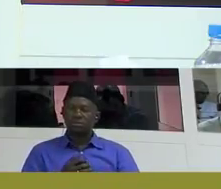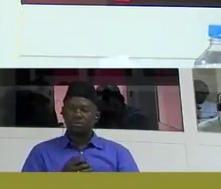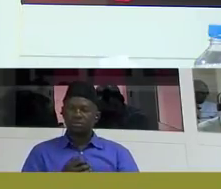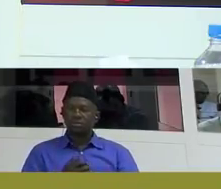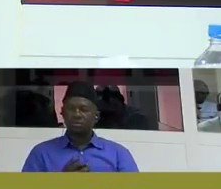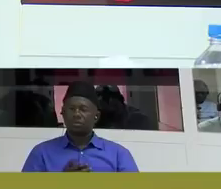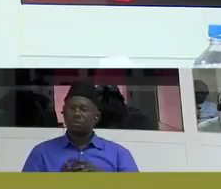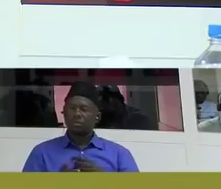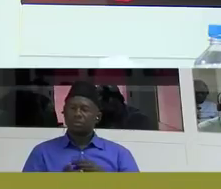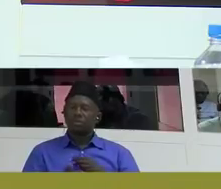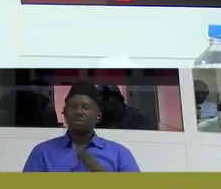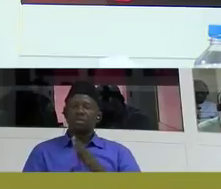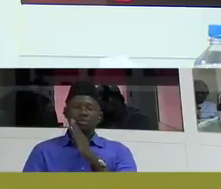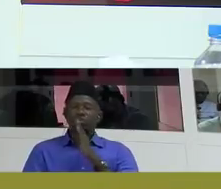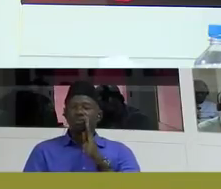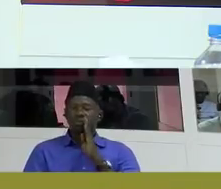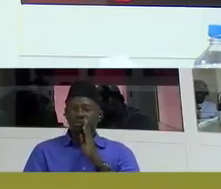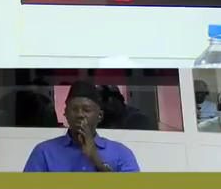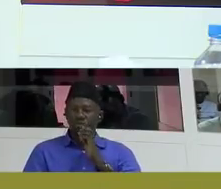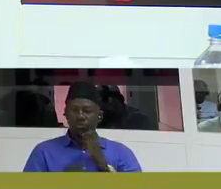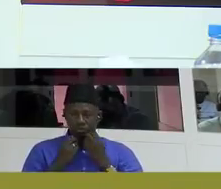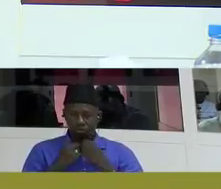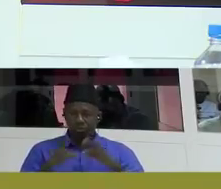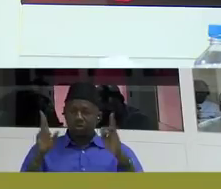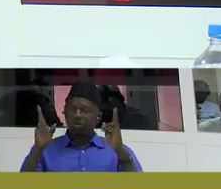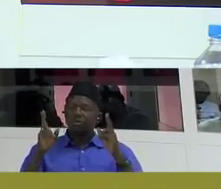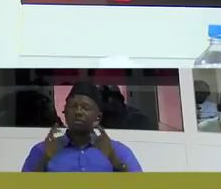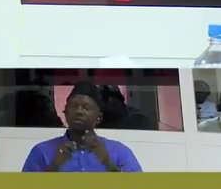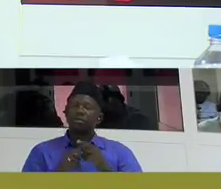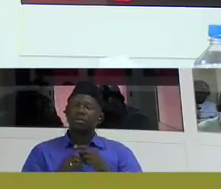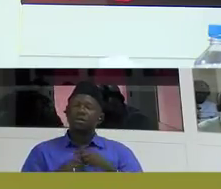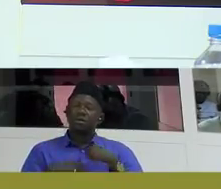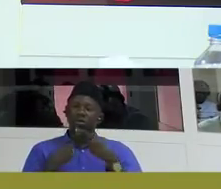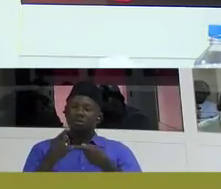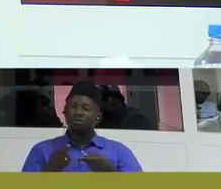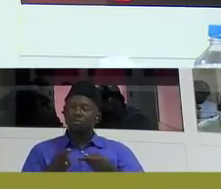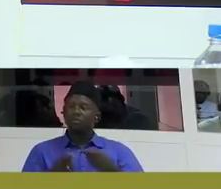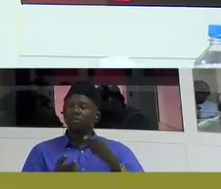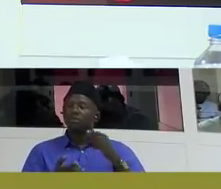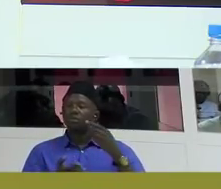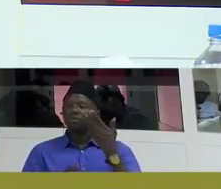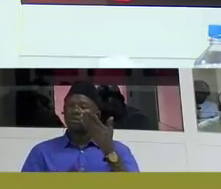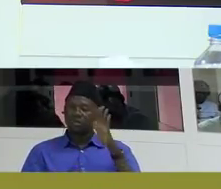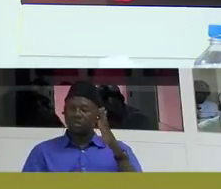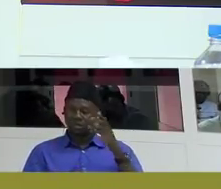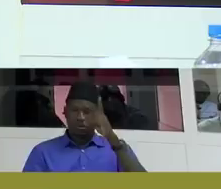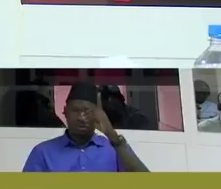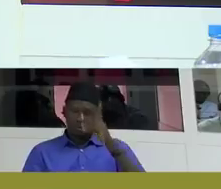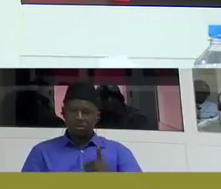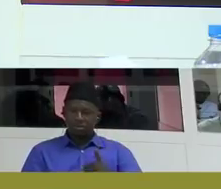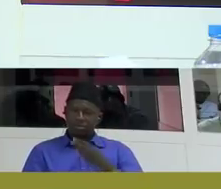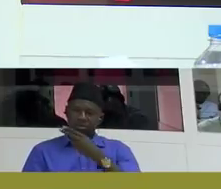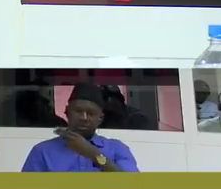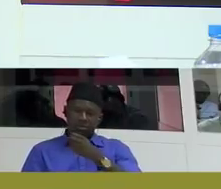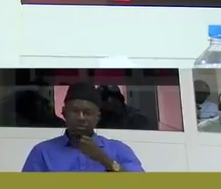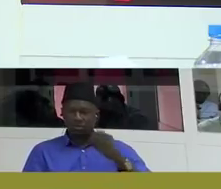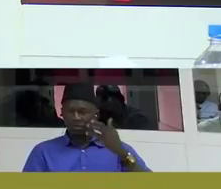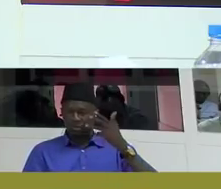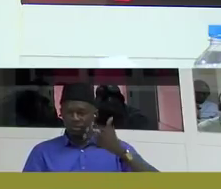The Burfoot Proclamation of 10th December 2015